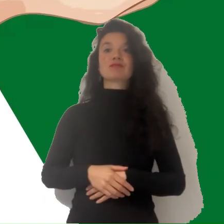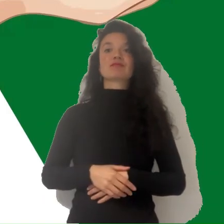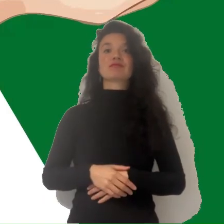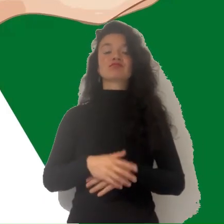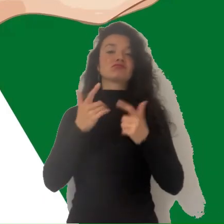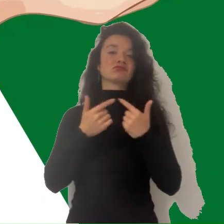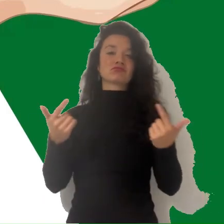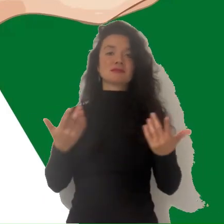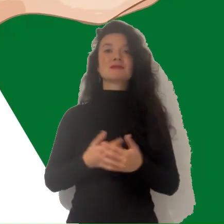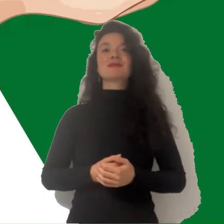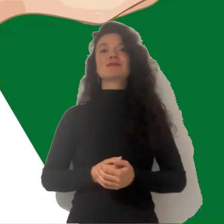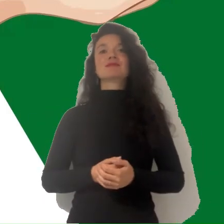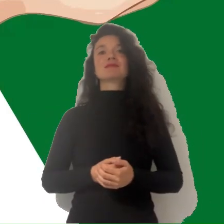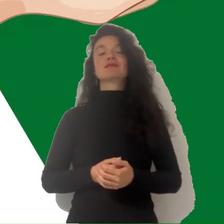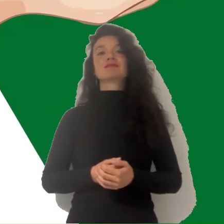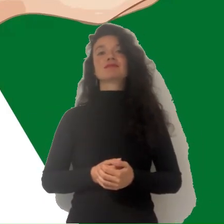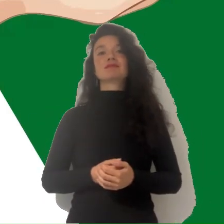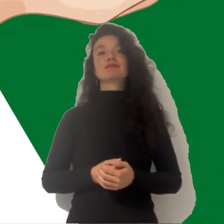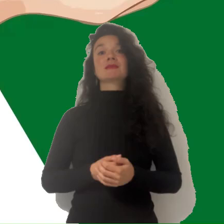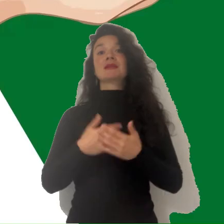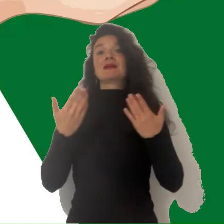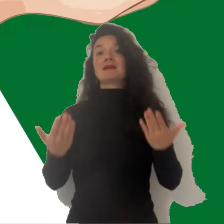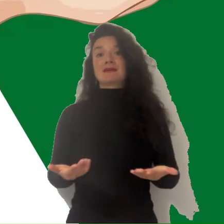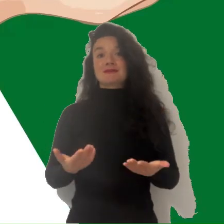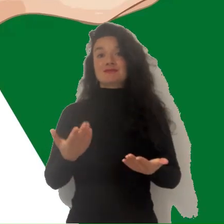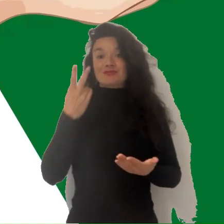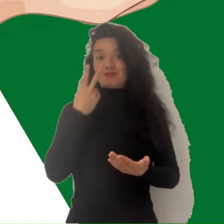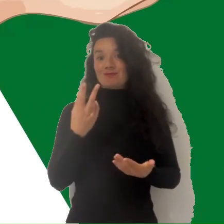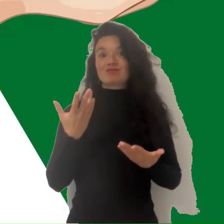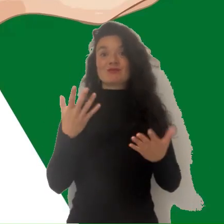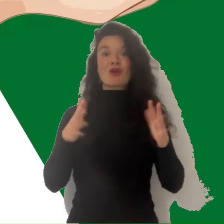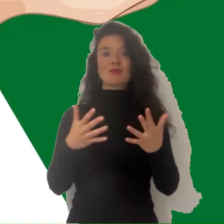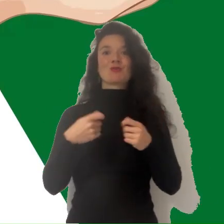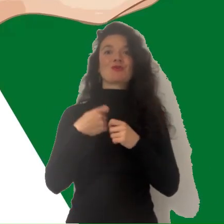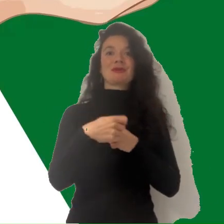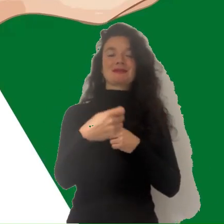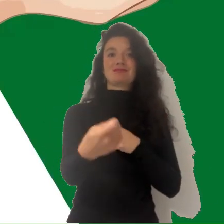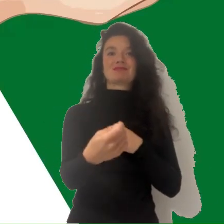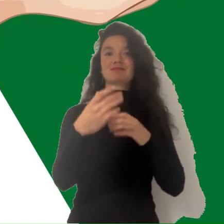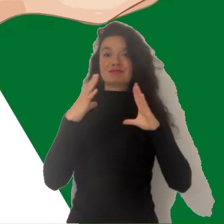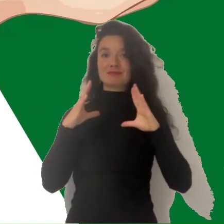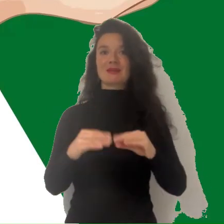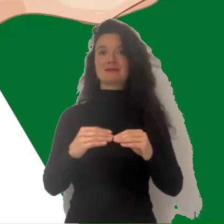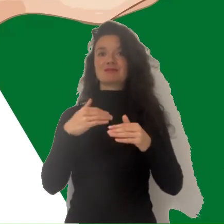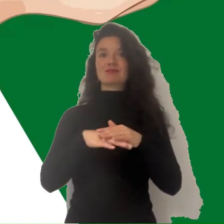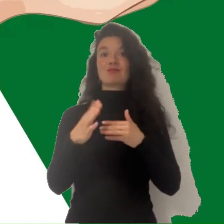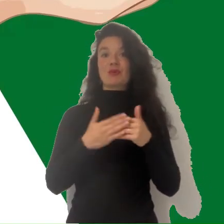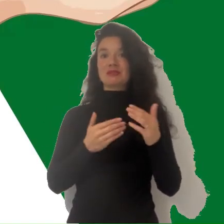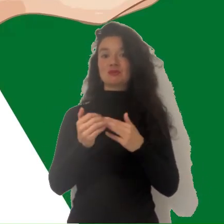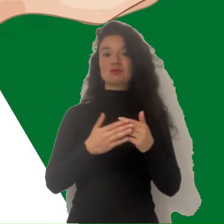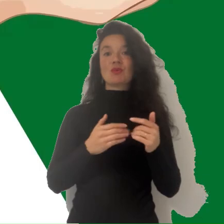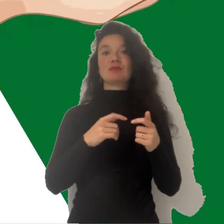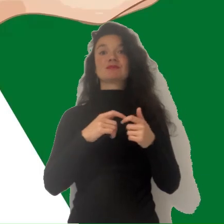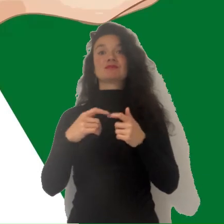other countries. And about water, we can take shorter showers, we can fix